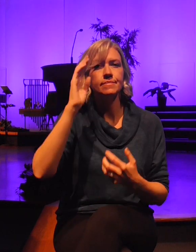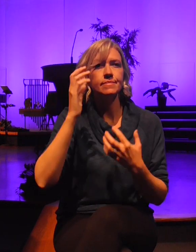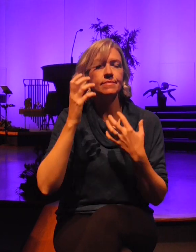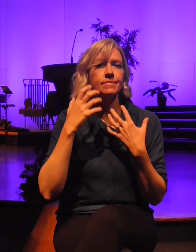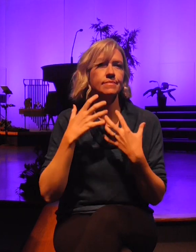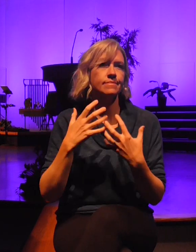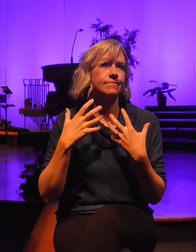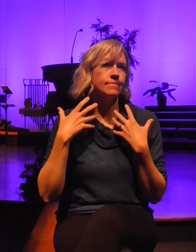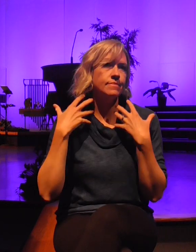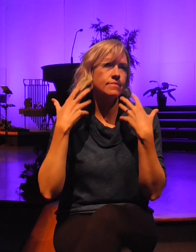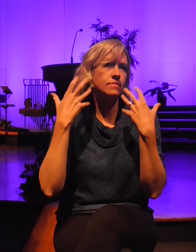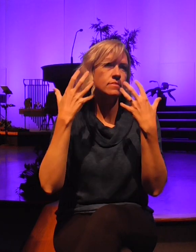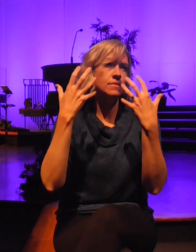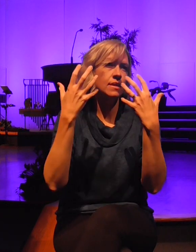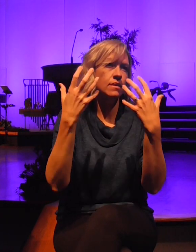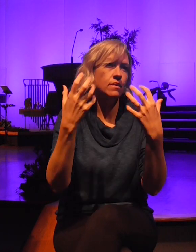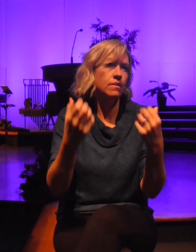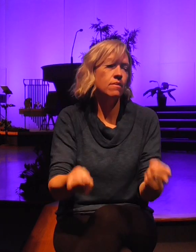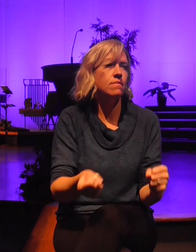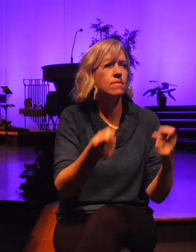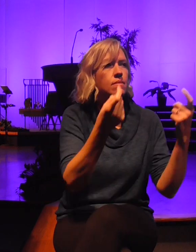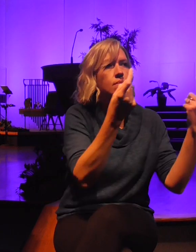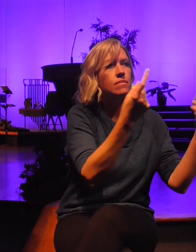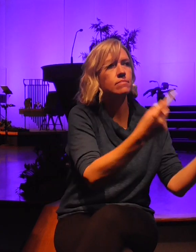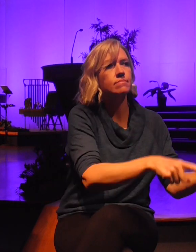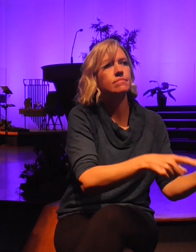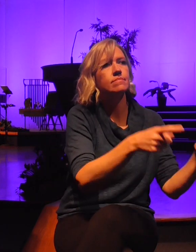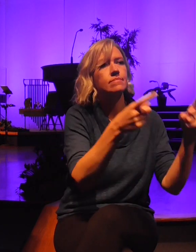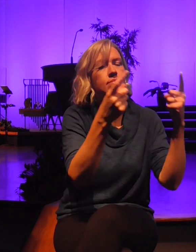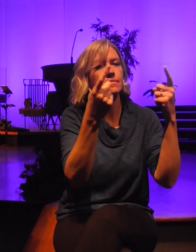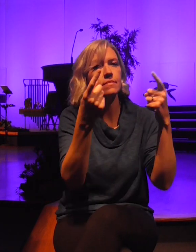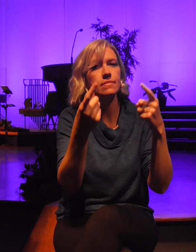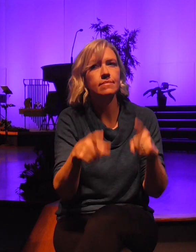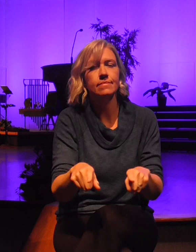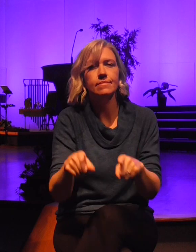there's a healing going